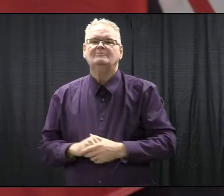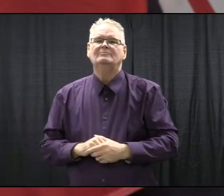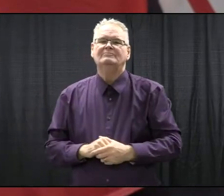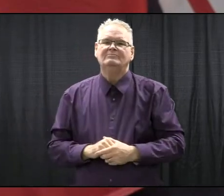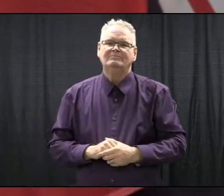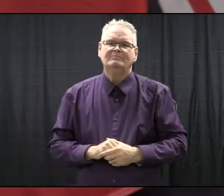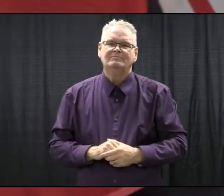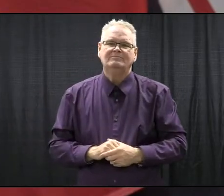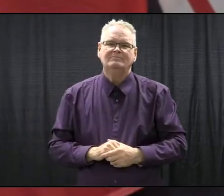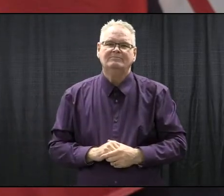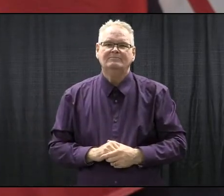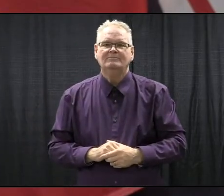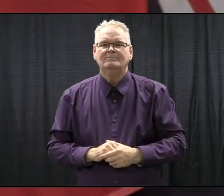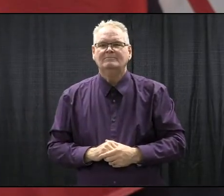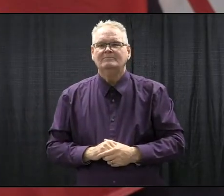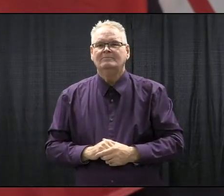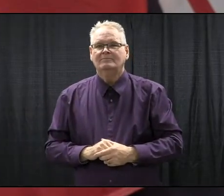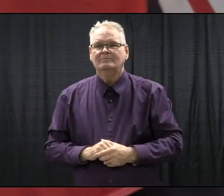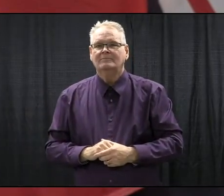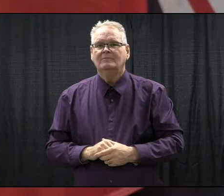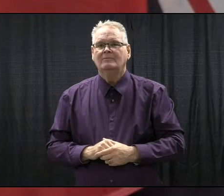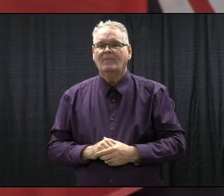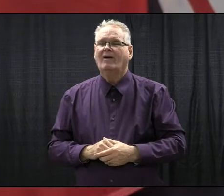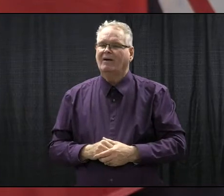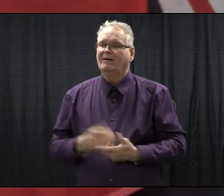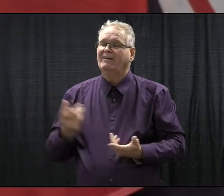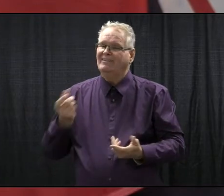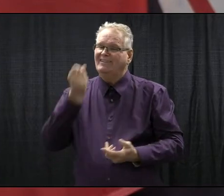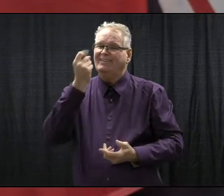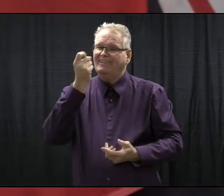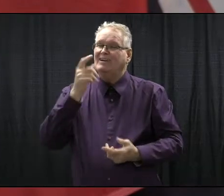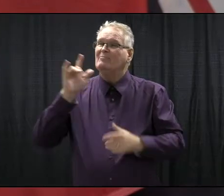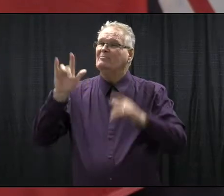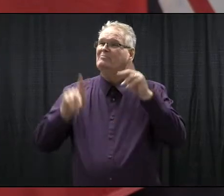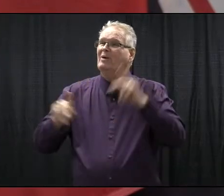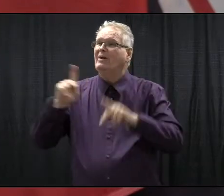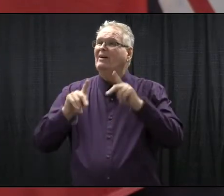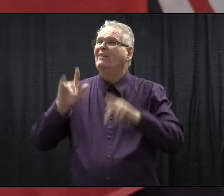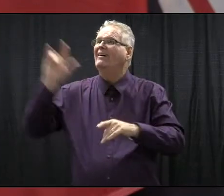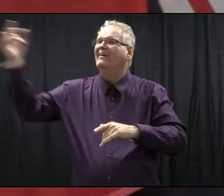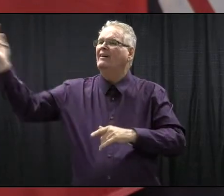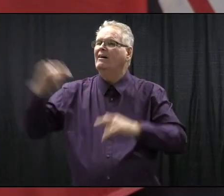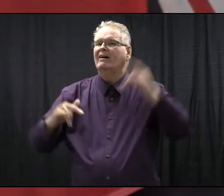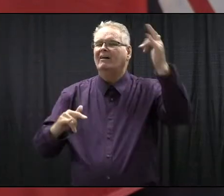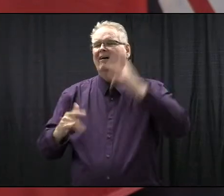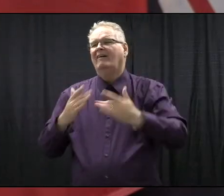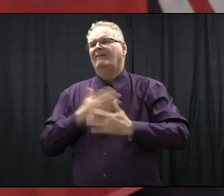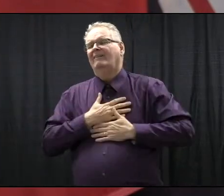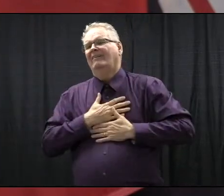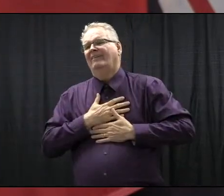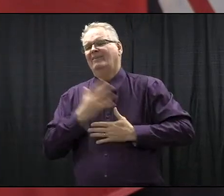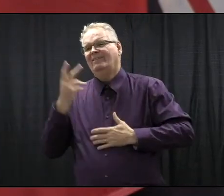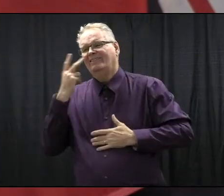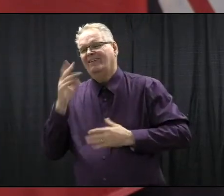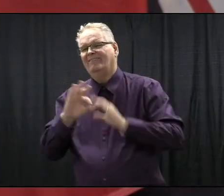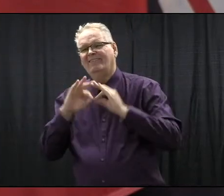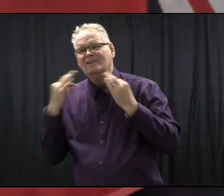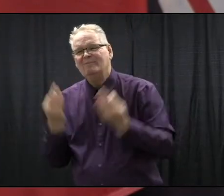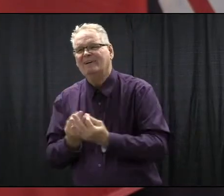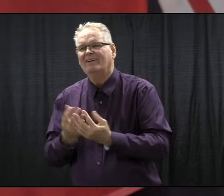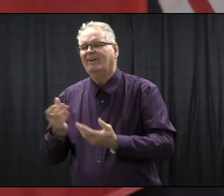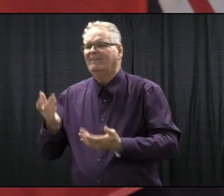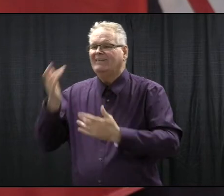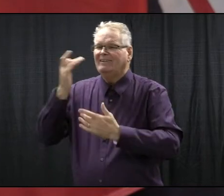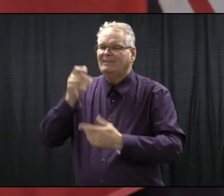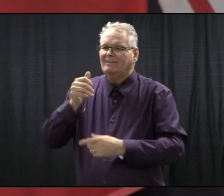into the province from away, and hopefully will help deal with some of the distress and the need for